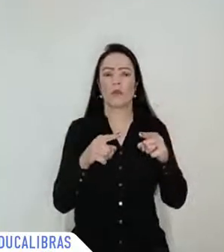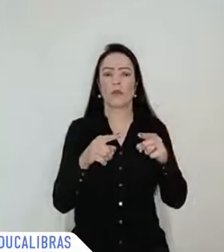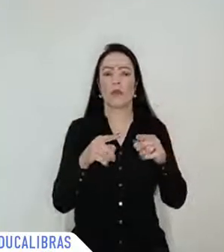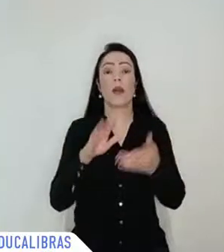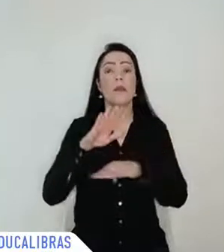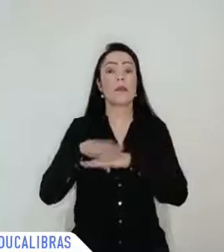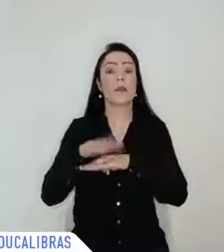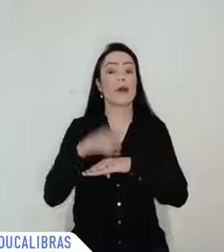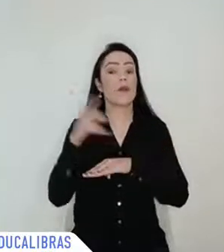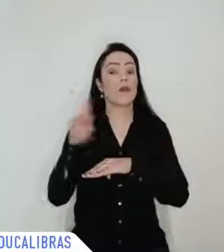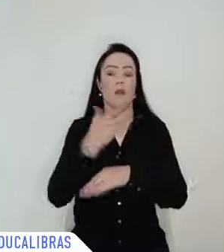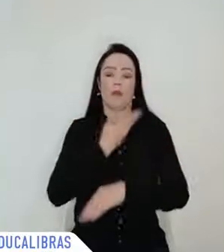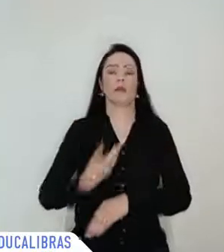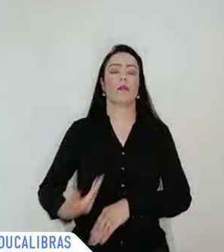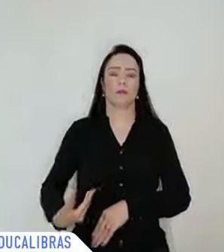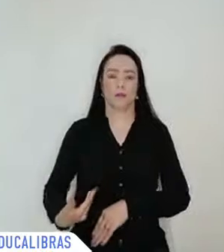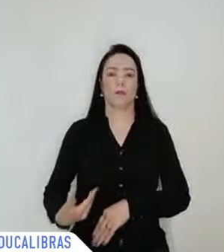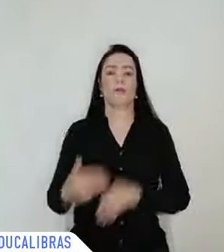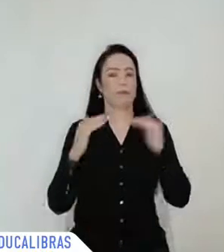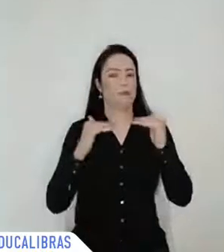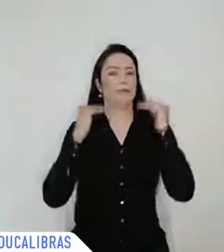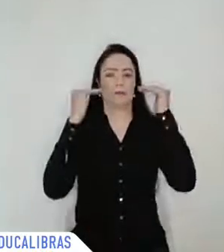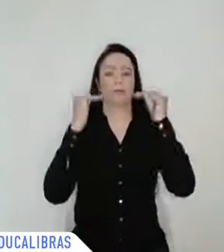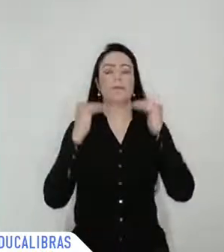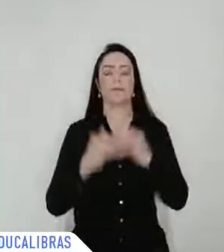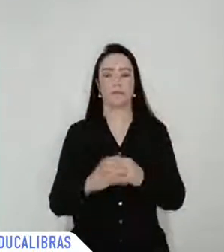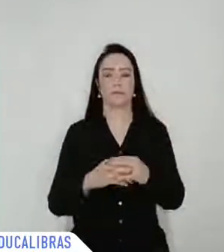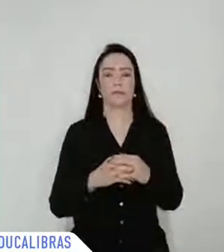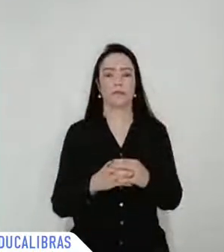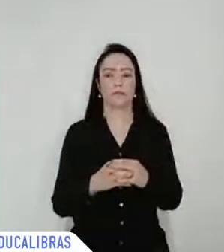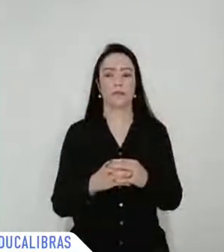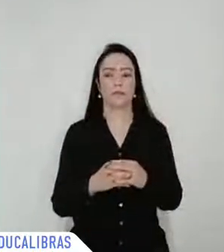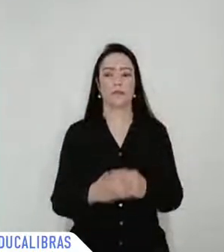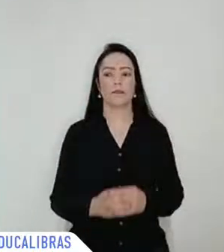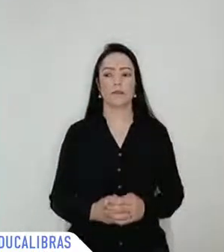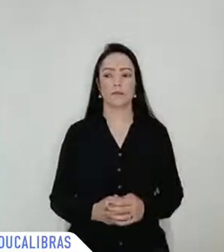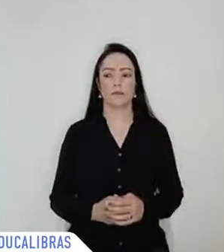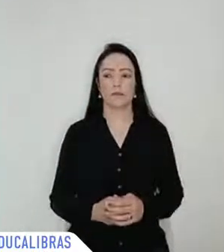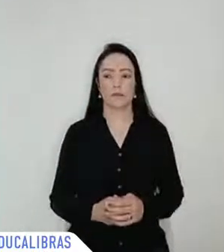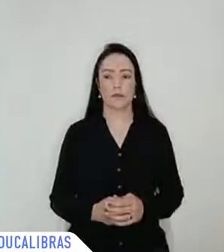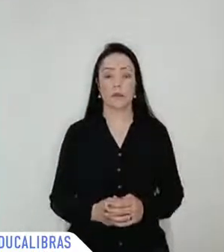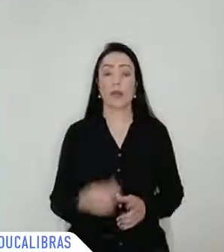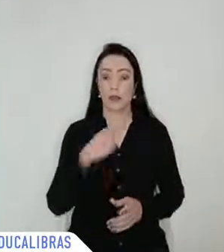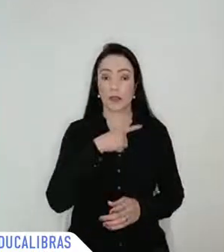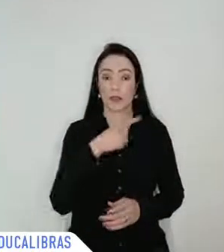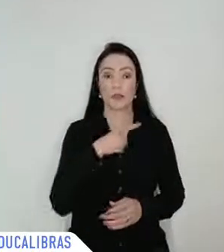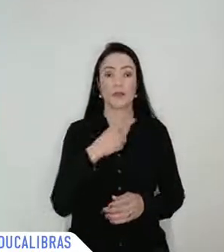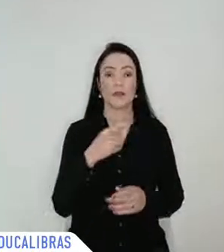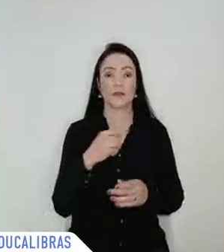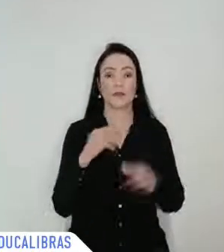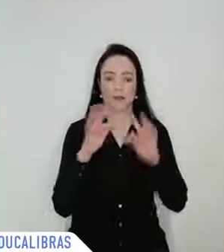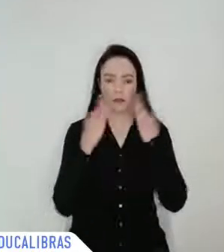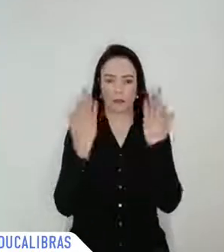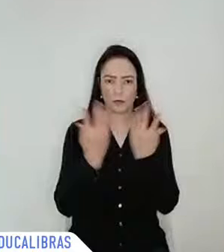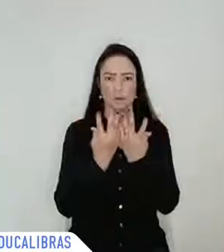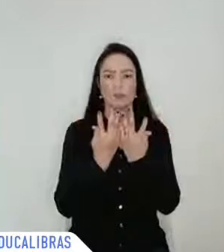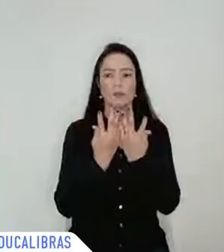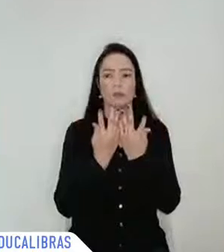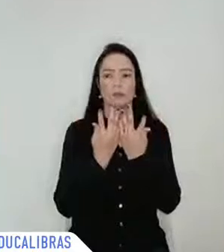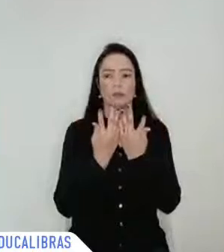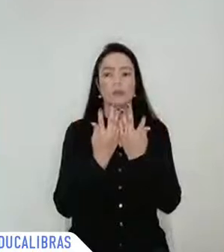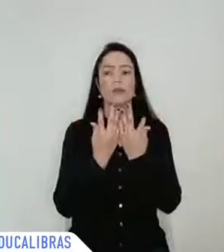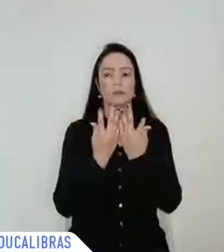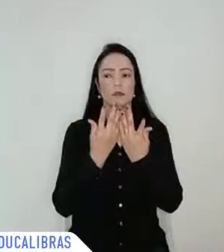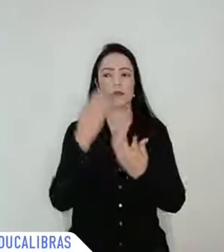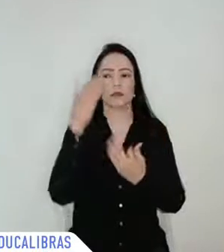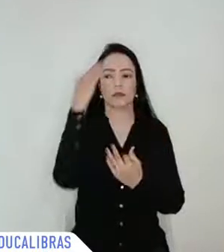have been replaced by a constant attack by an authority in the highest level of